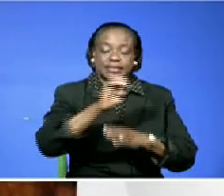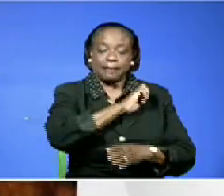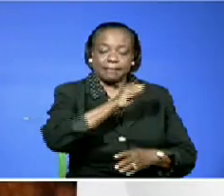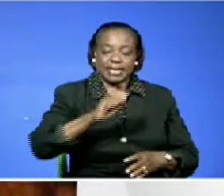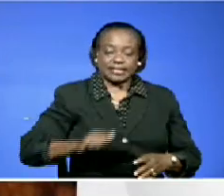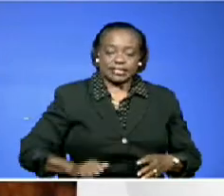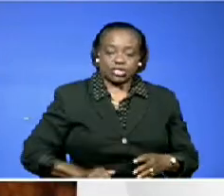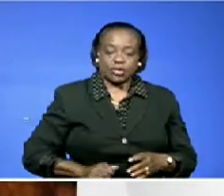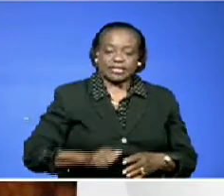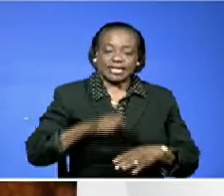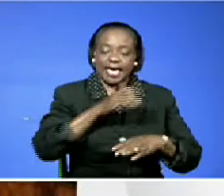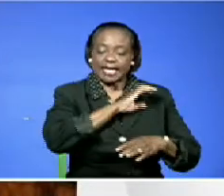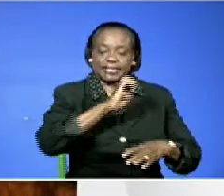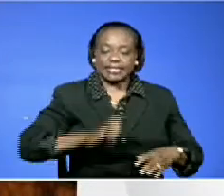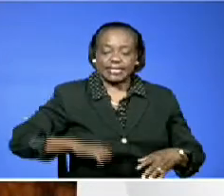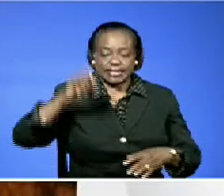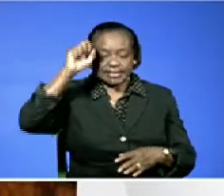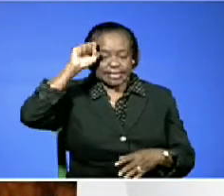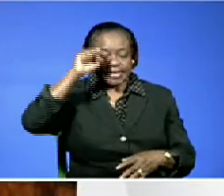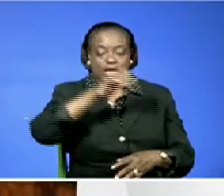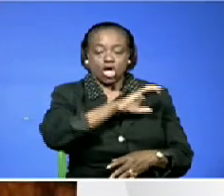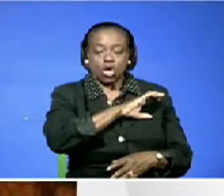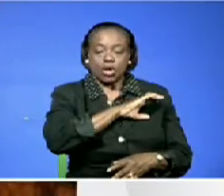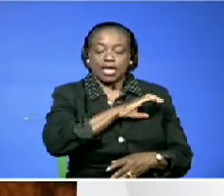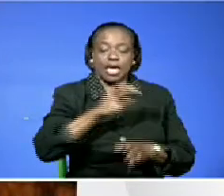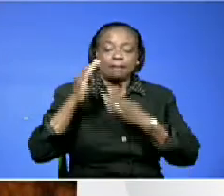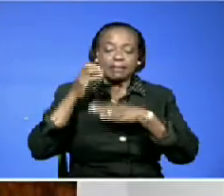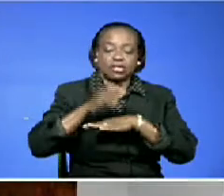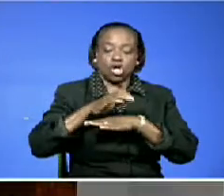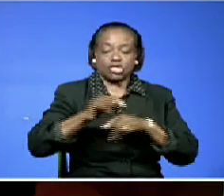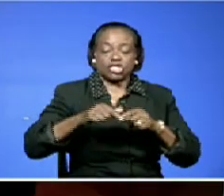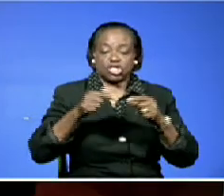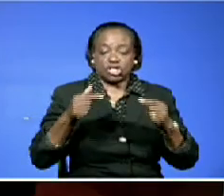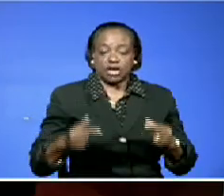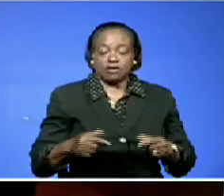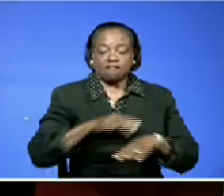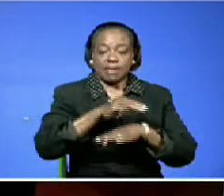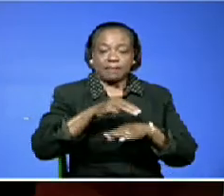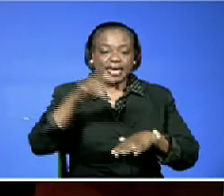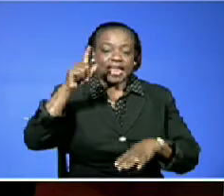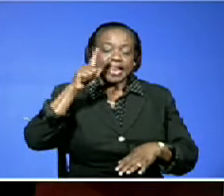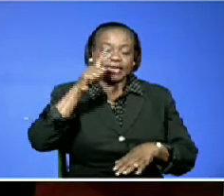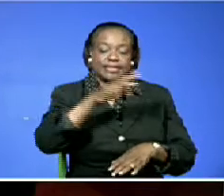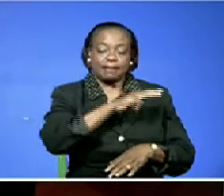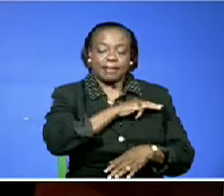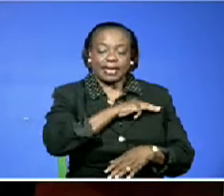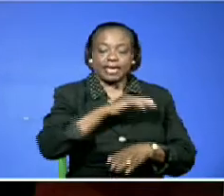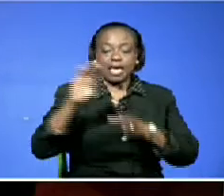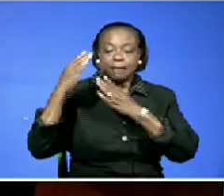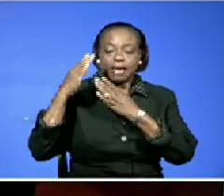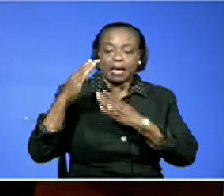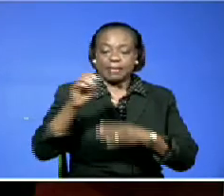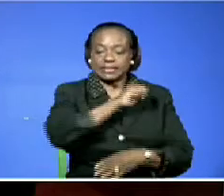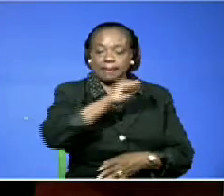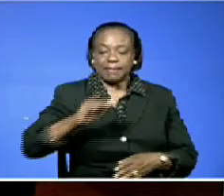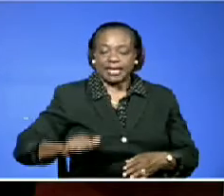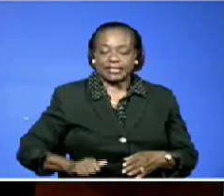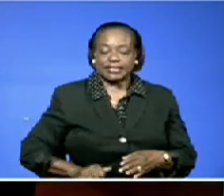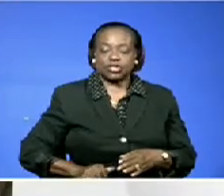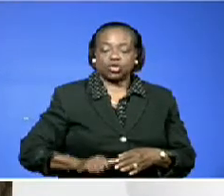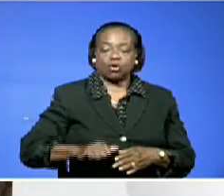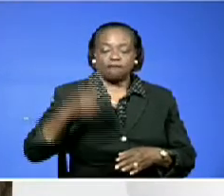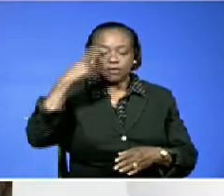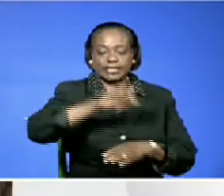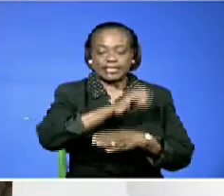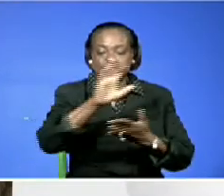United States, His Excellency Sidney Colley, Bahamas Consul General of Miami, Linda Mackey, Bahamas Ambassador Designate for